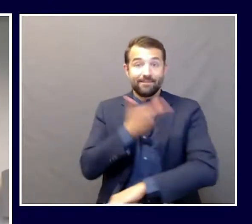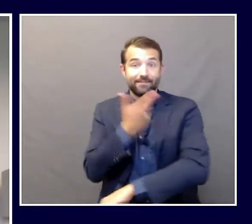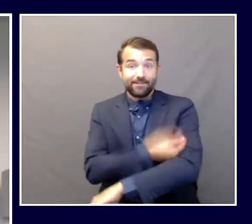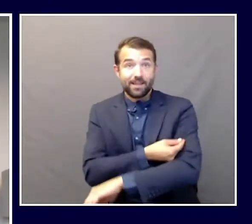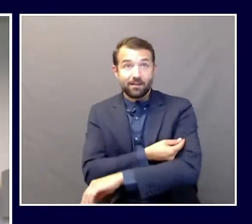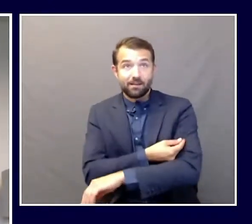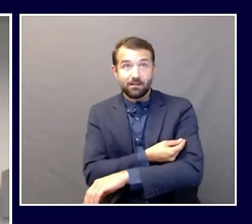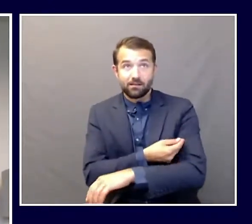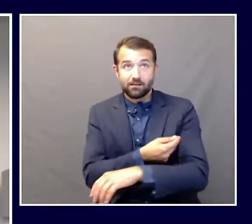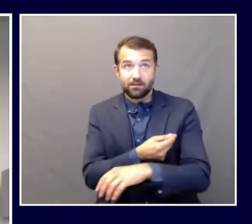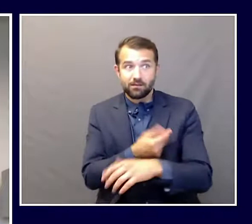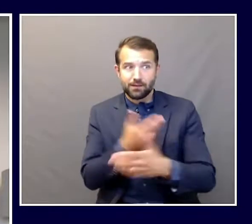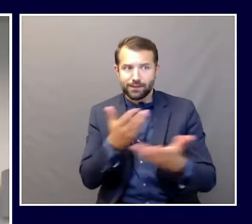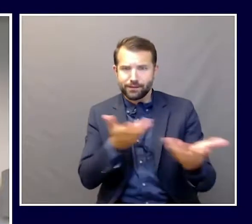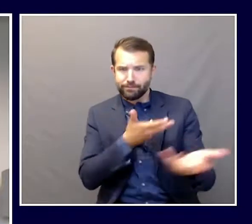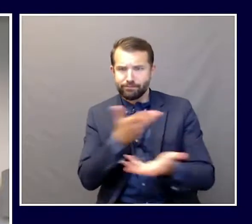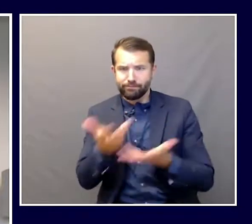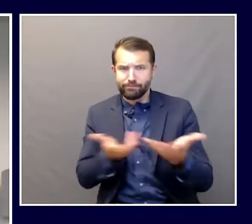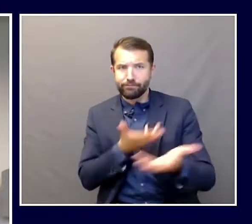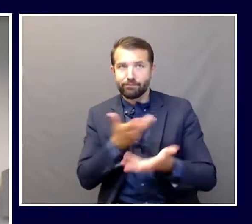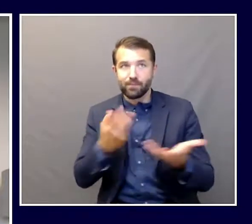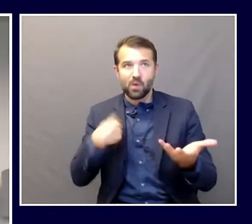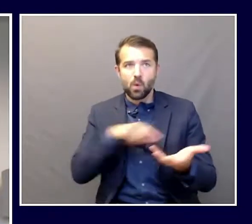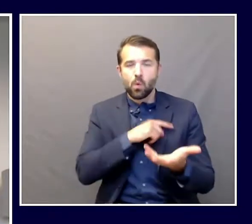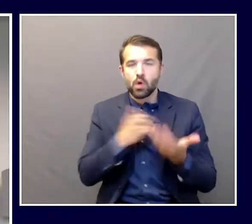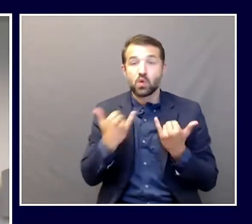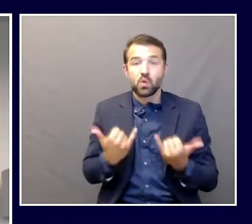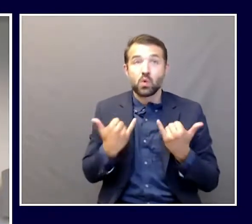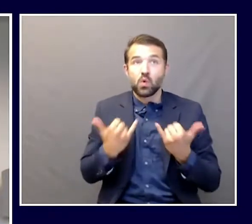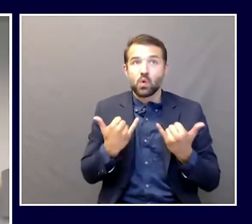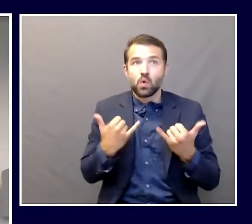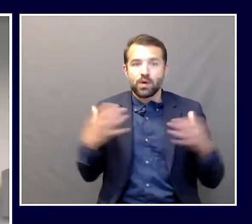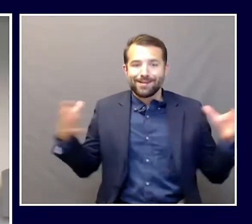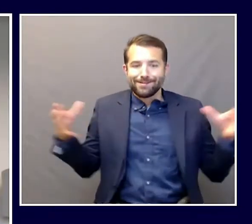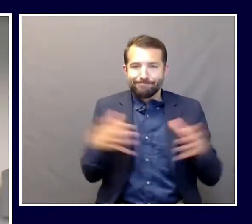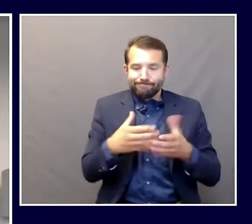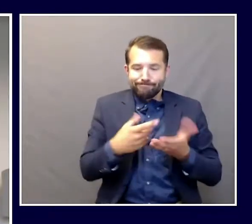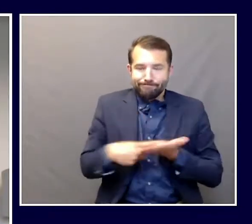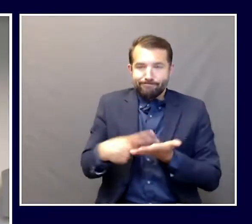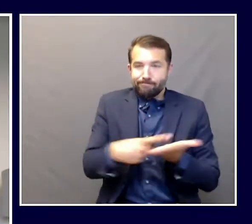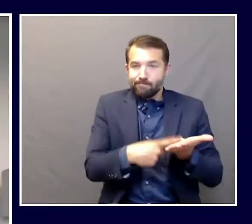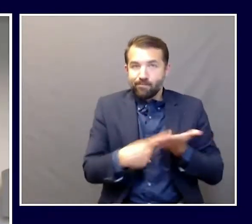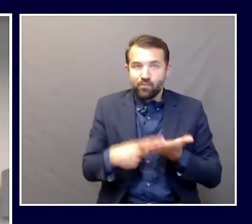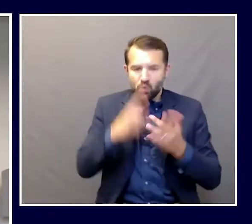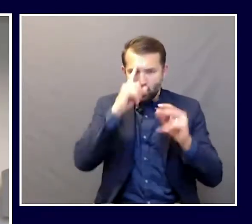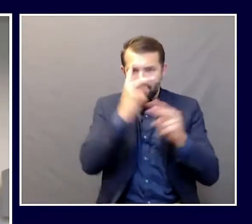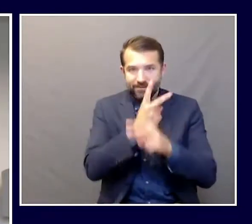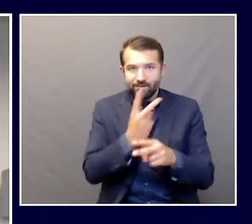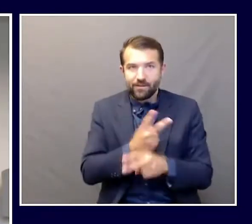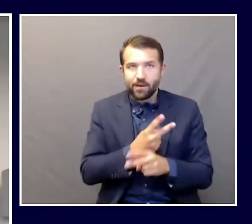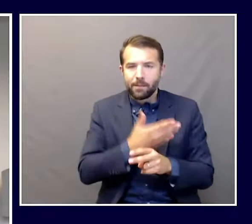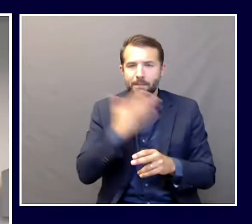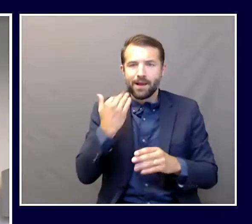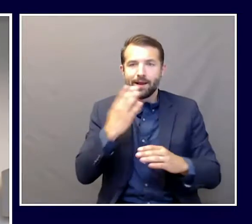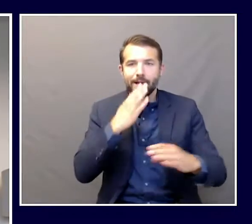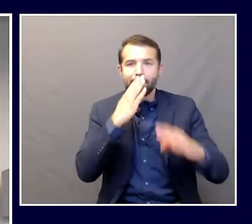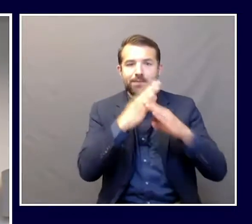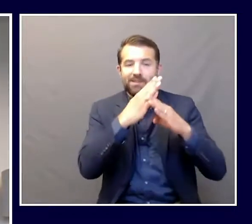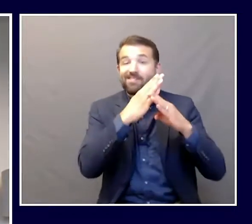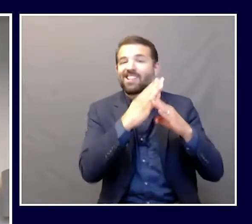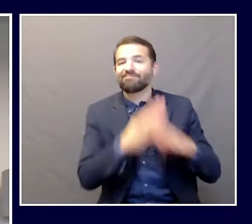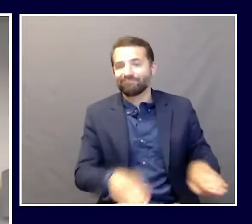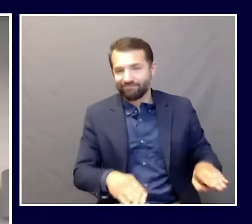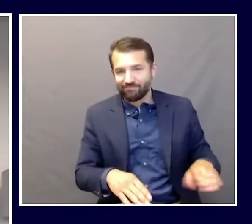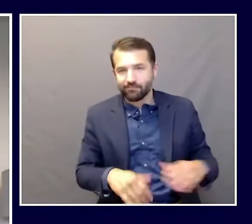and trying to think about barriers that we can remove. Okay. And then I just have a couple of broadcast related questions.